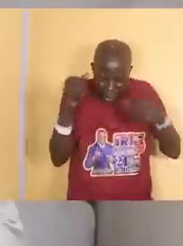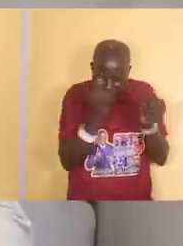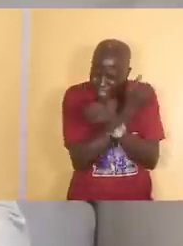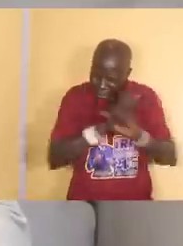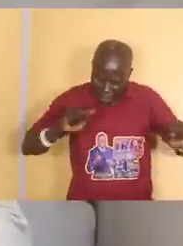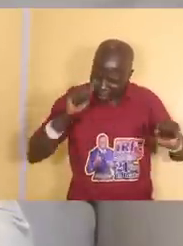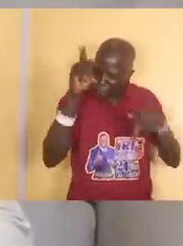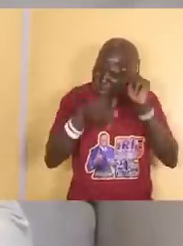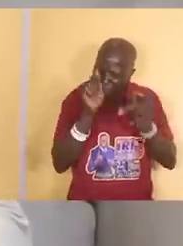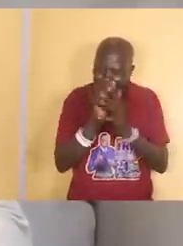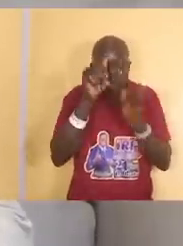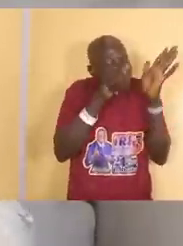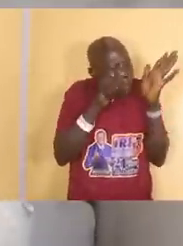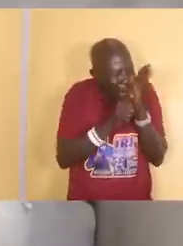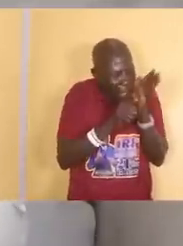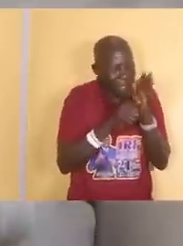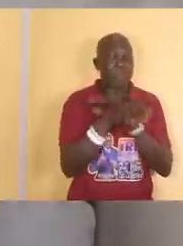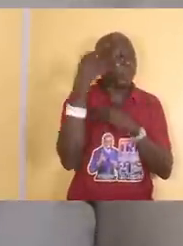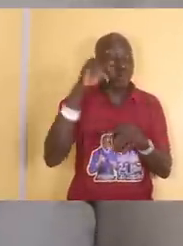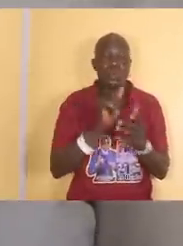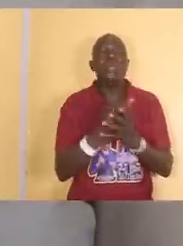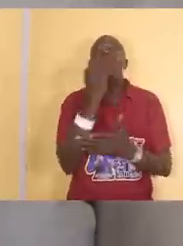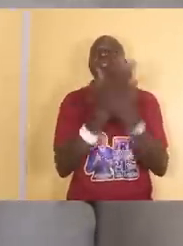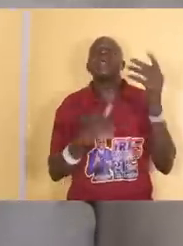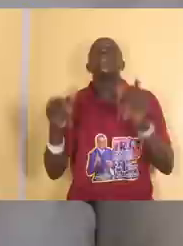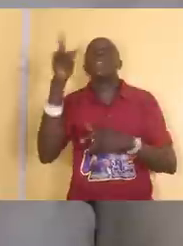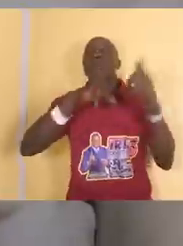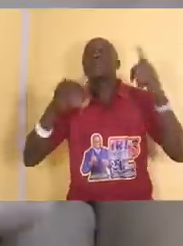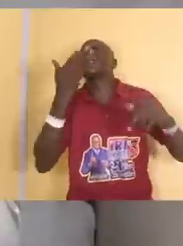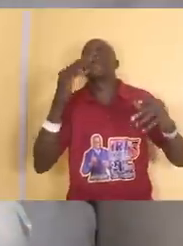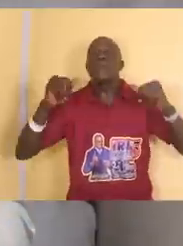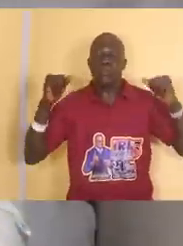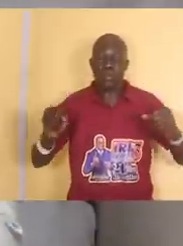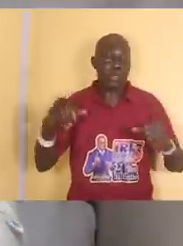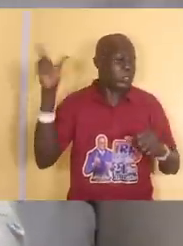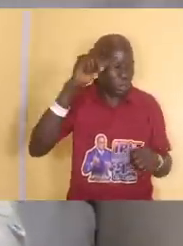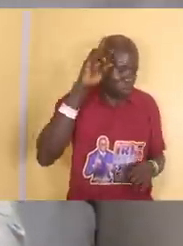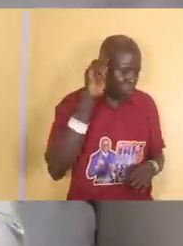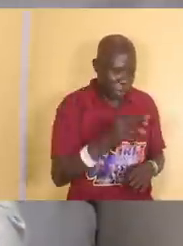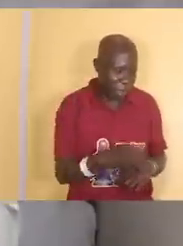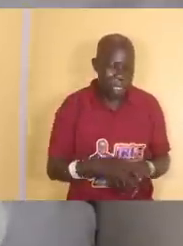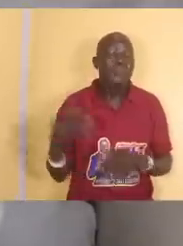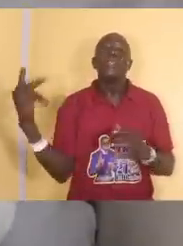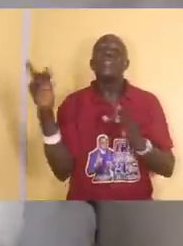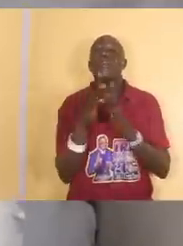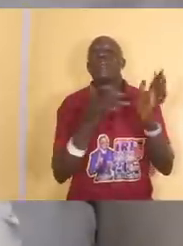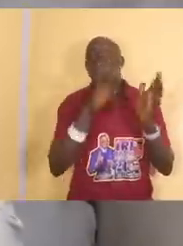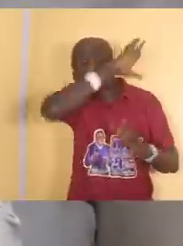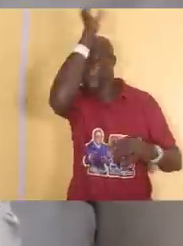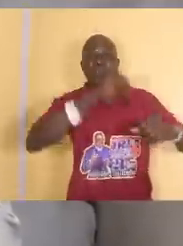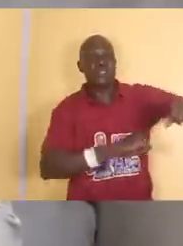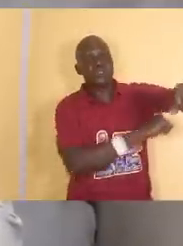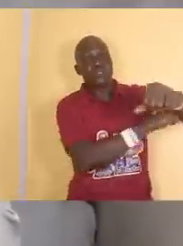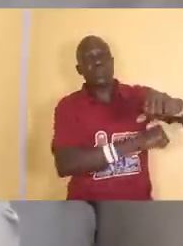He is God that will save you from the birth of the one that they know. That language is very powerful. But listen to me for this. The Bible